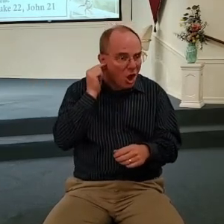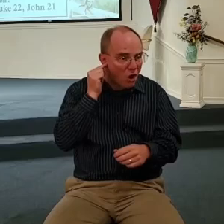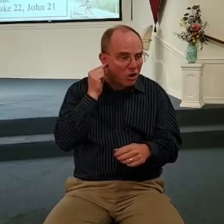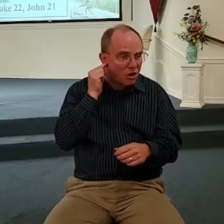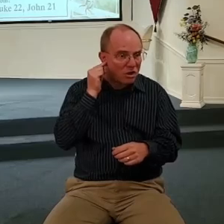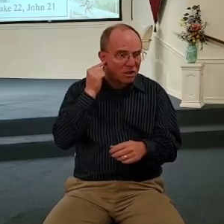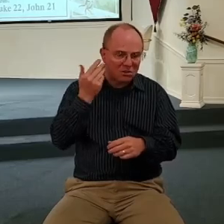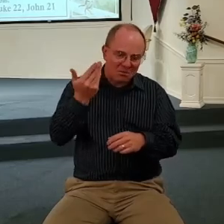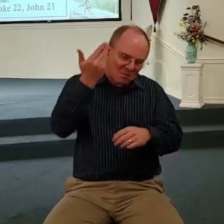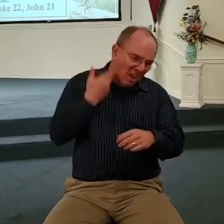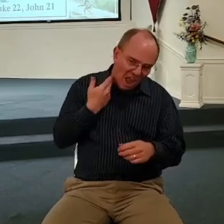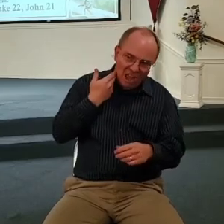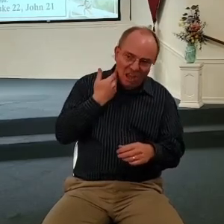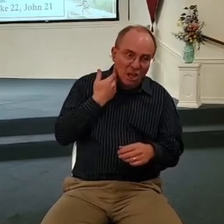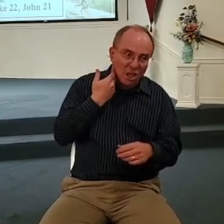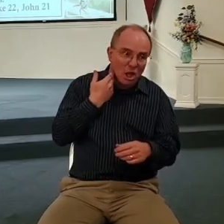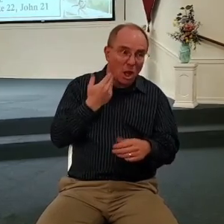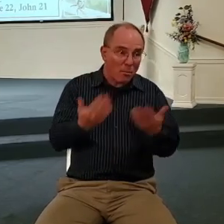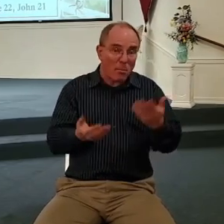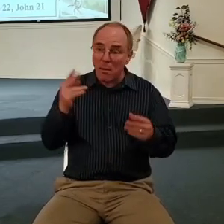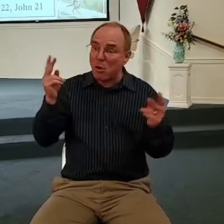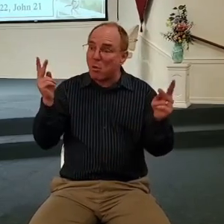he even intended to kill them.